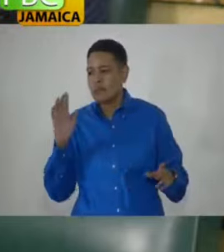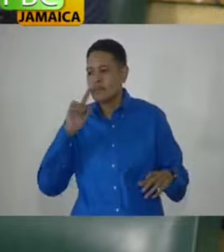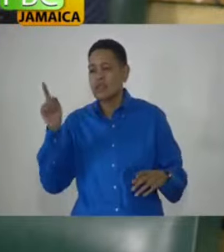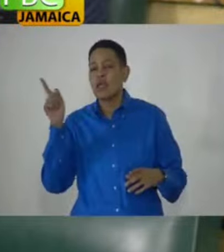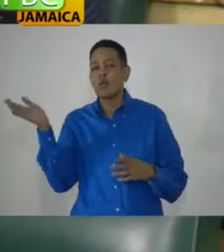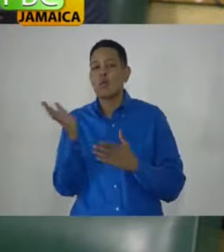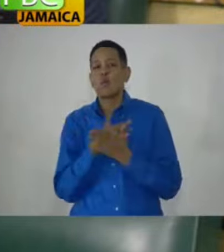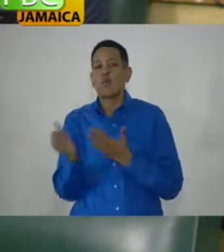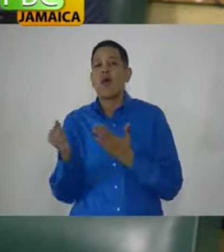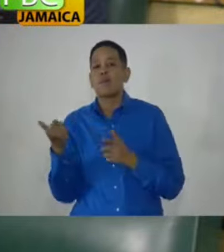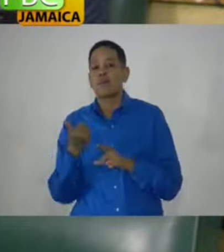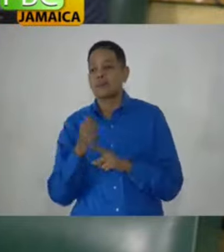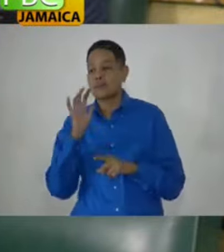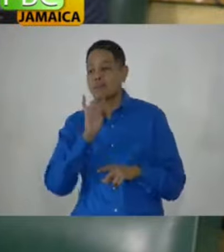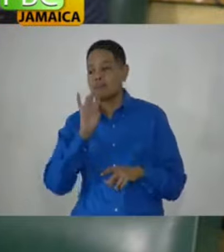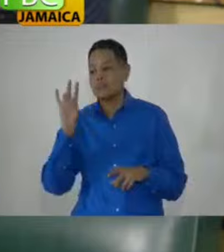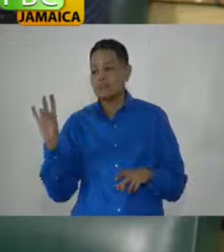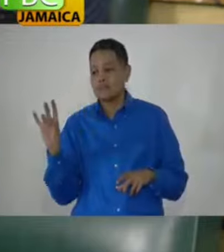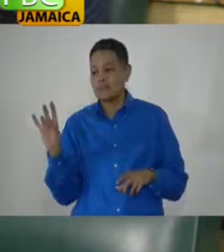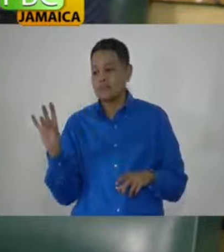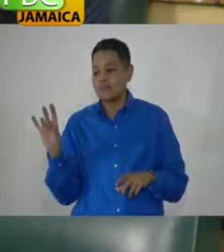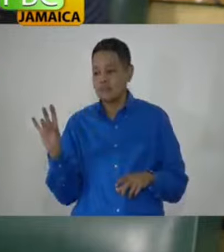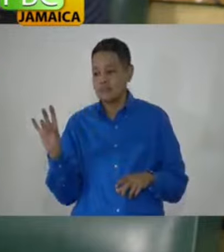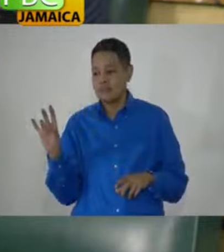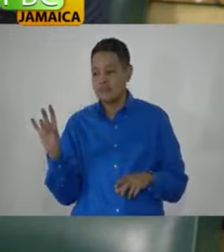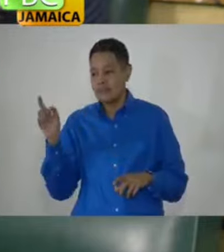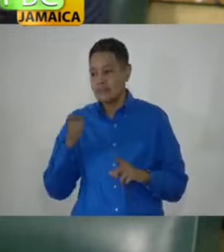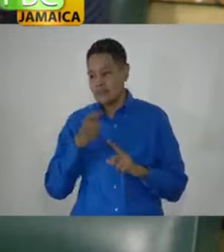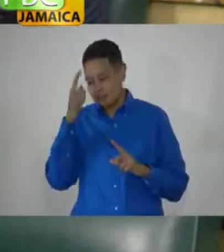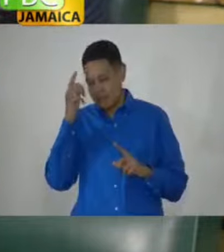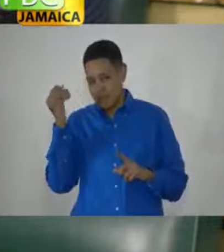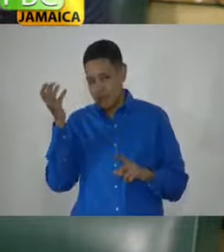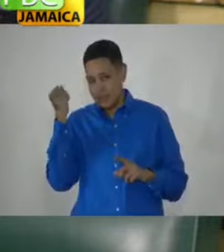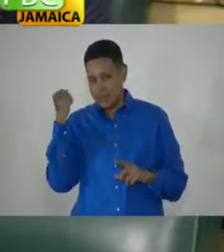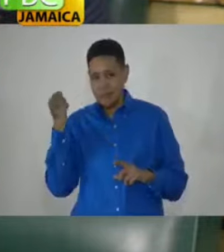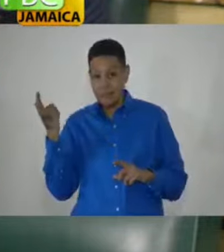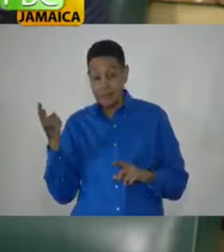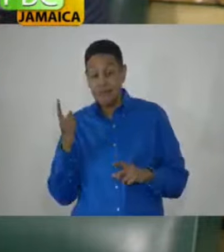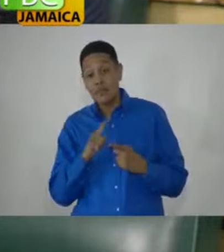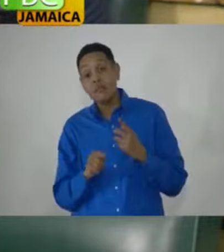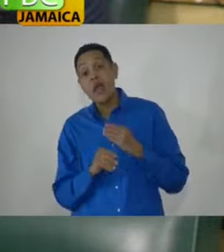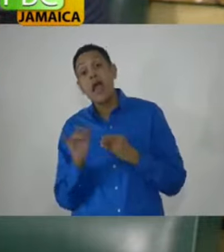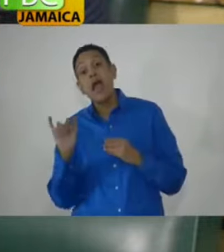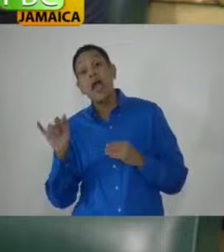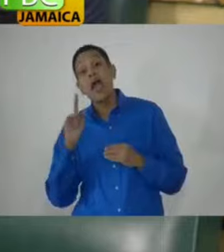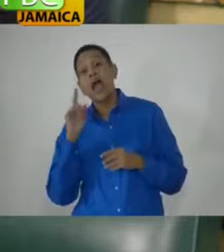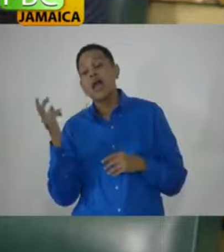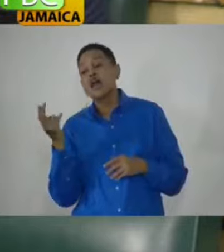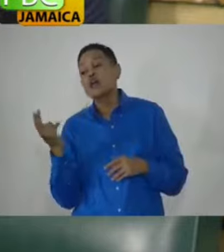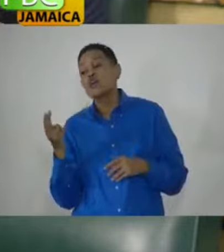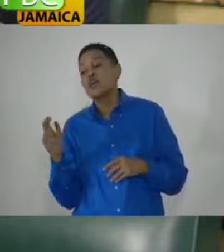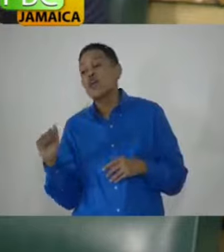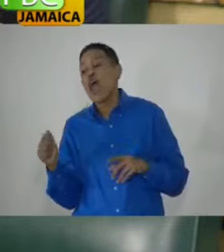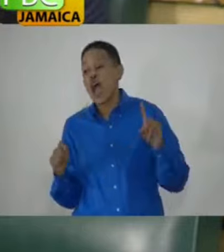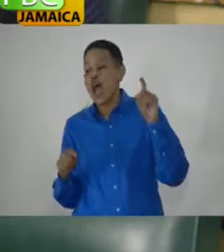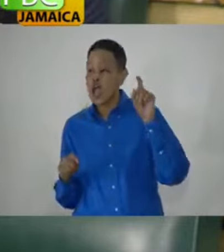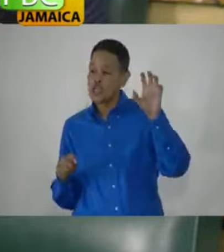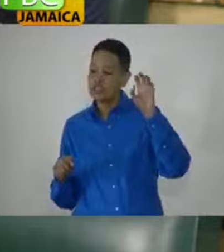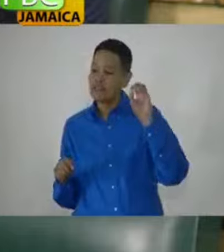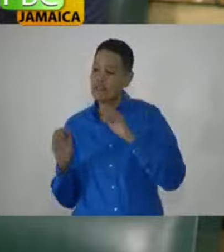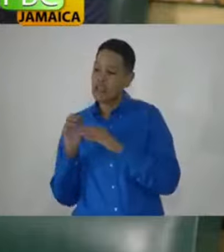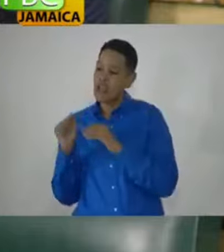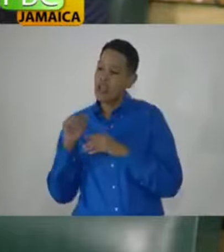out the 77 from compliance, right? And of course, I used